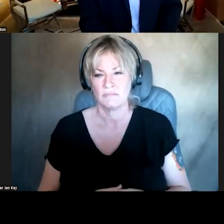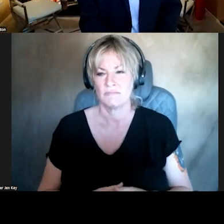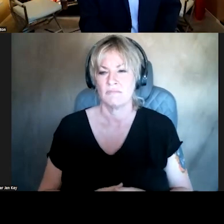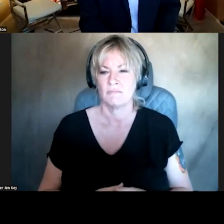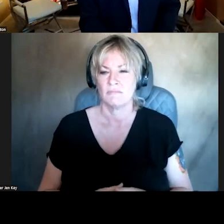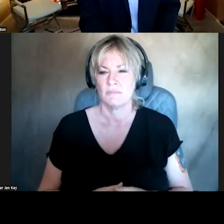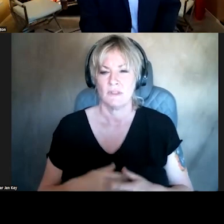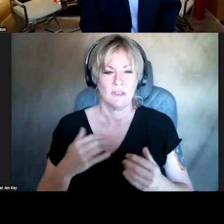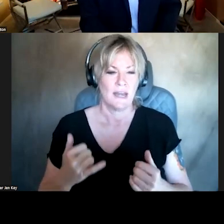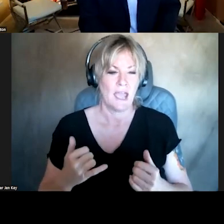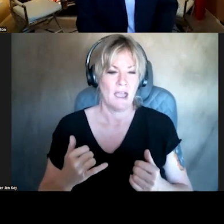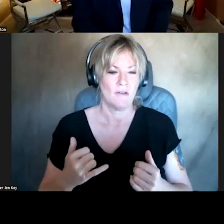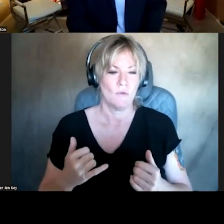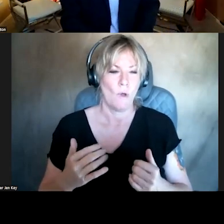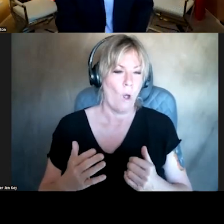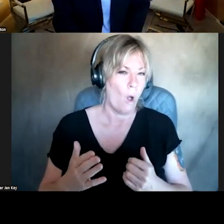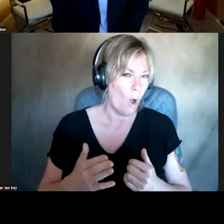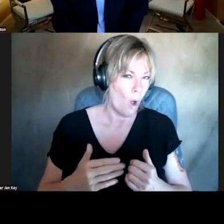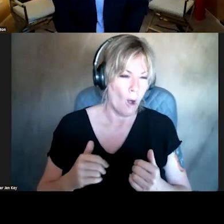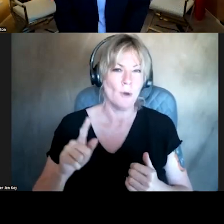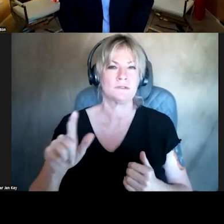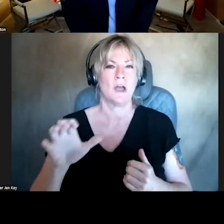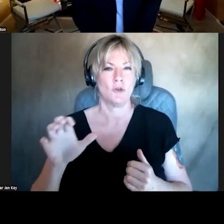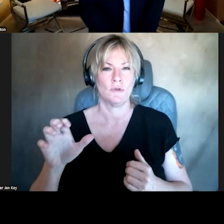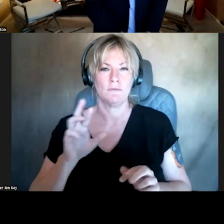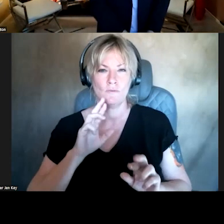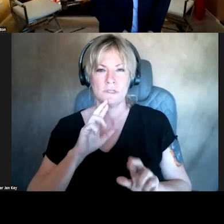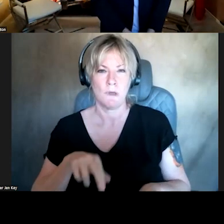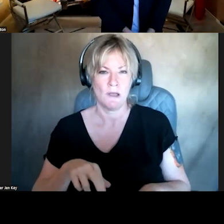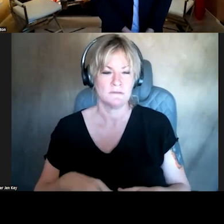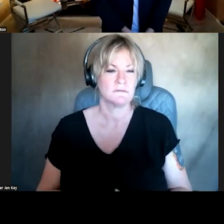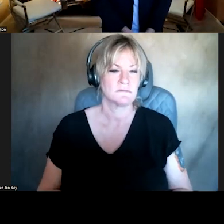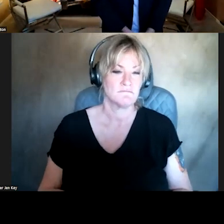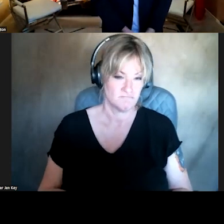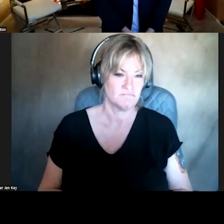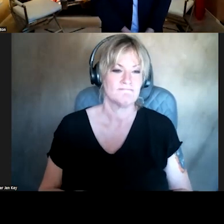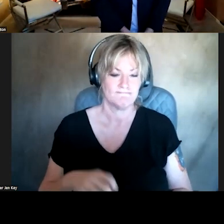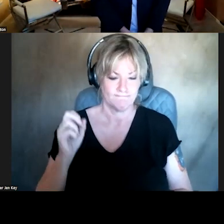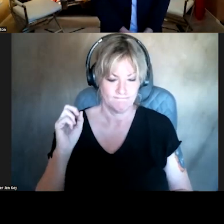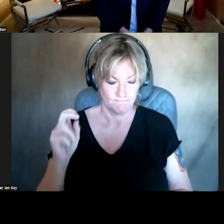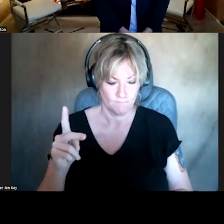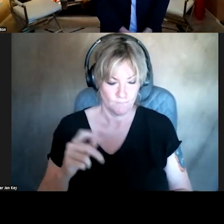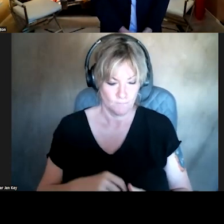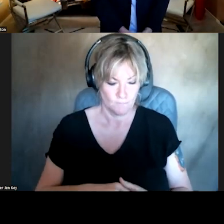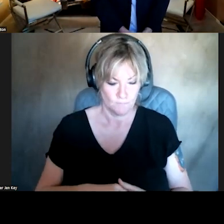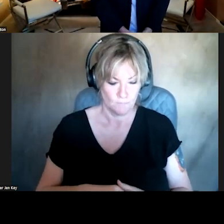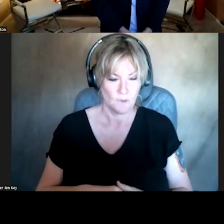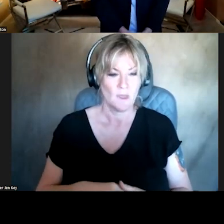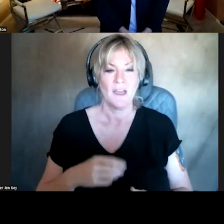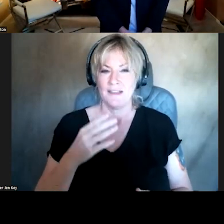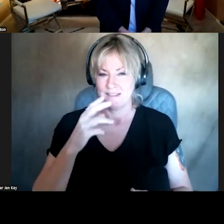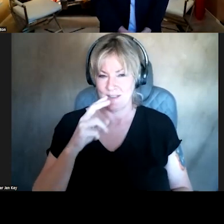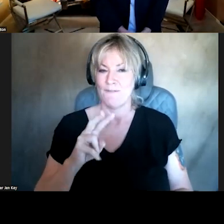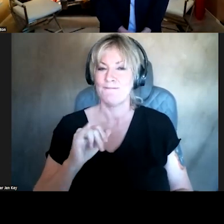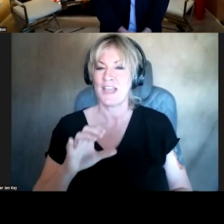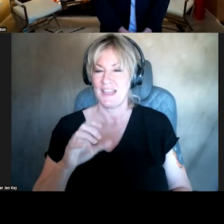looks like we're almost at 100 responses. Okay, this is going to be fun, Vic. The audience